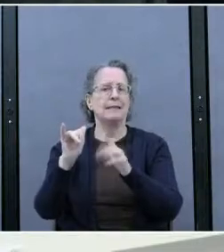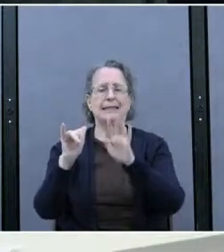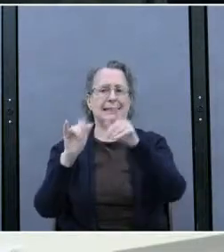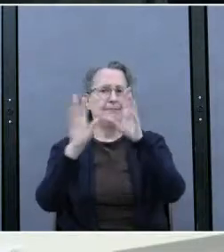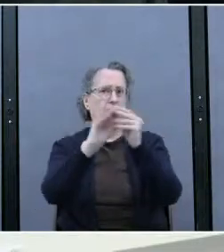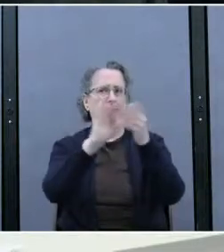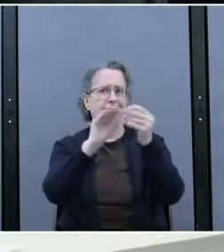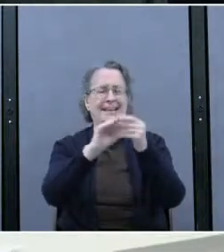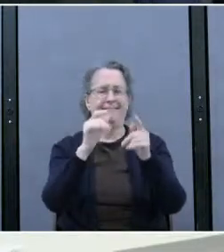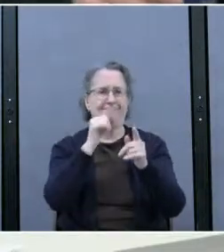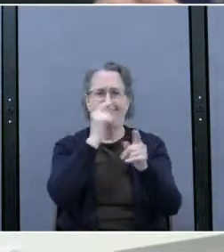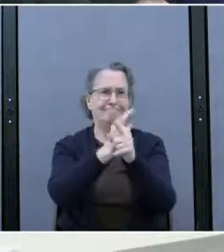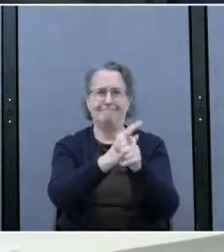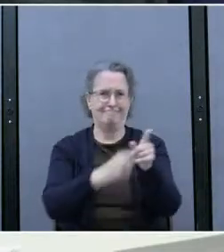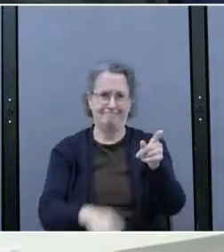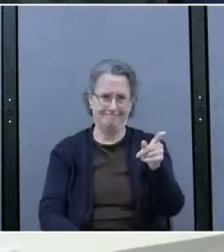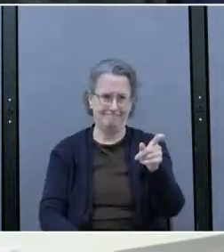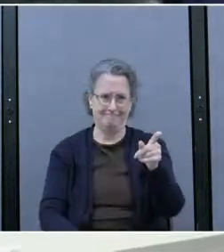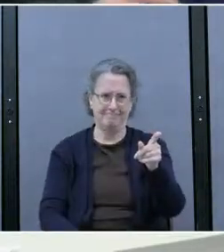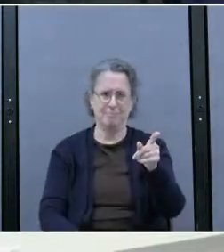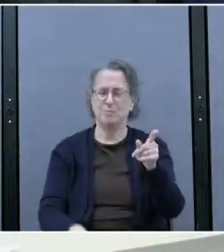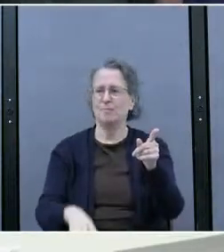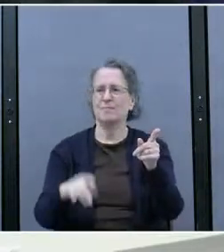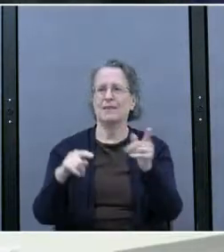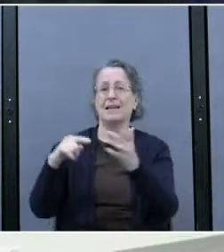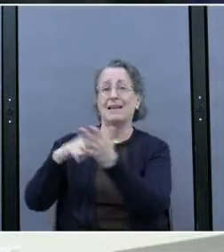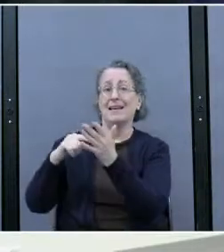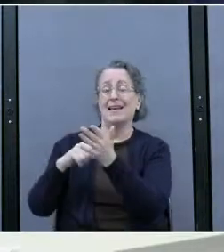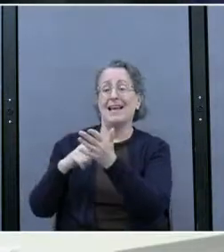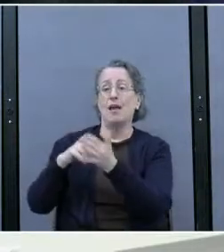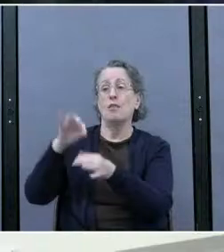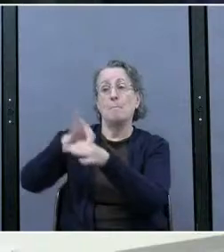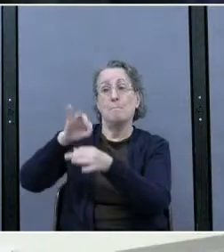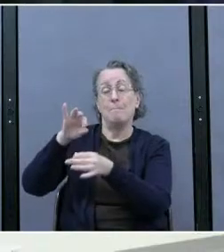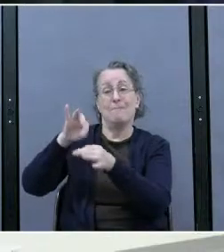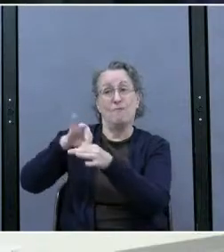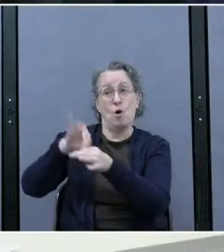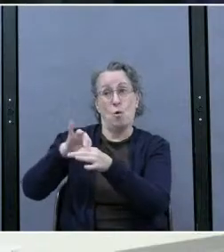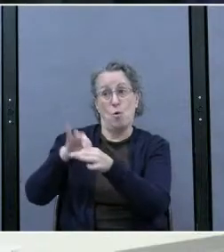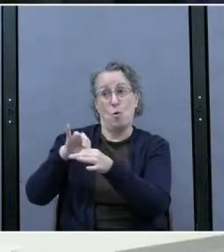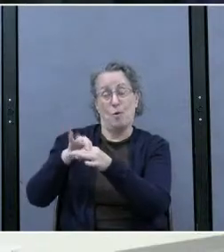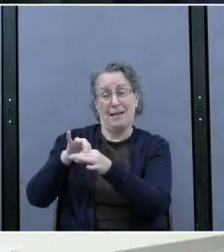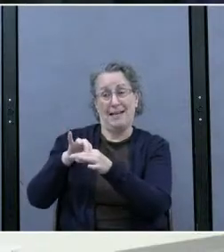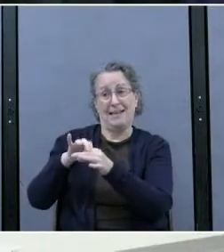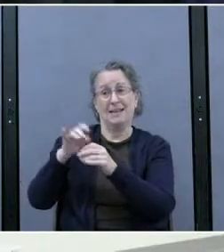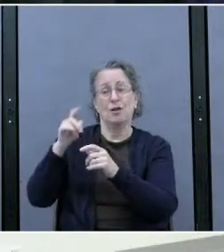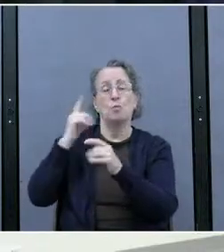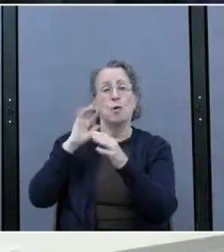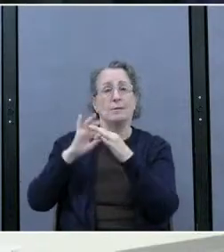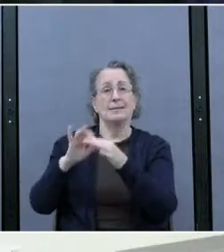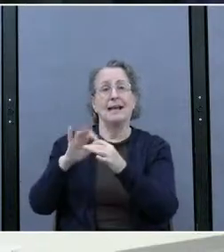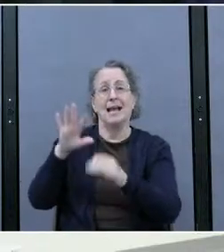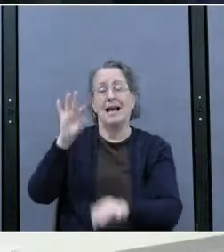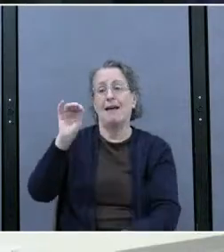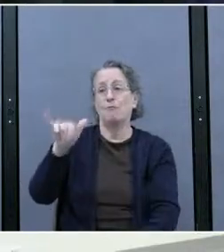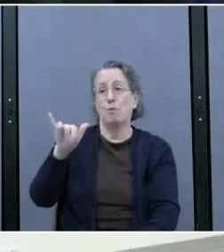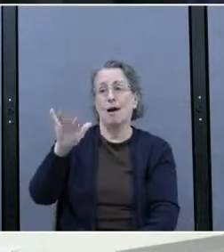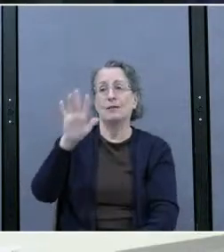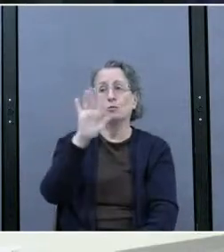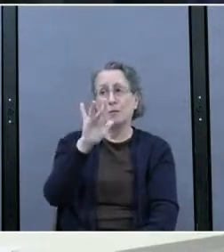The element on the ballot was for both FY25 and FY26